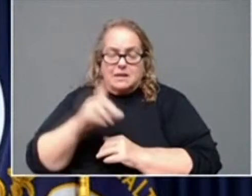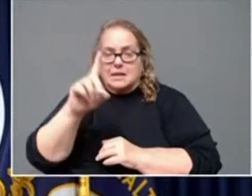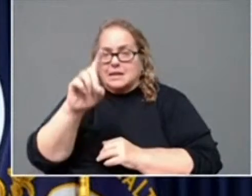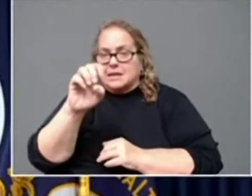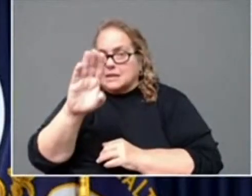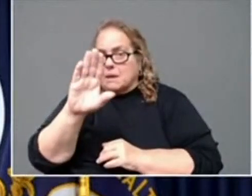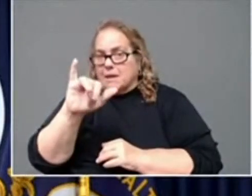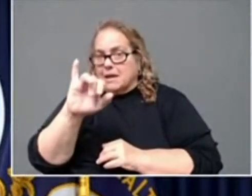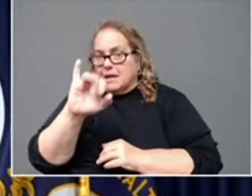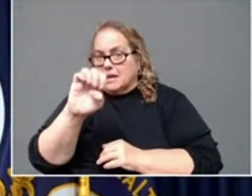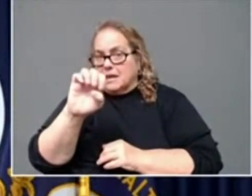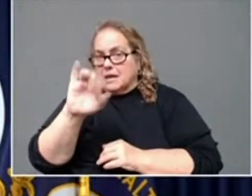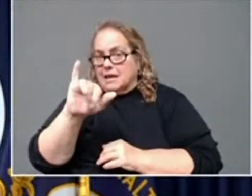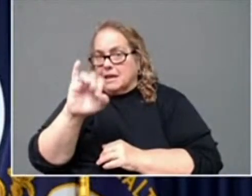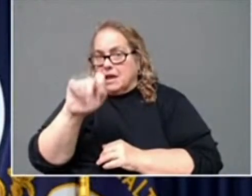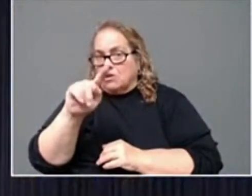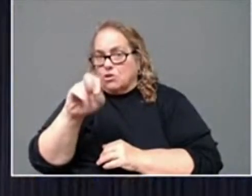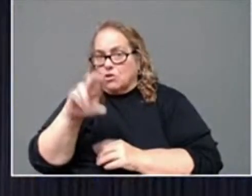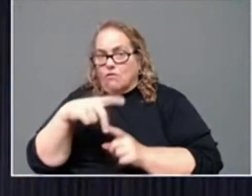Courier-Journal.